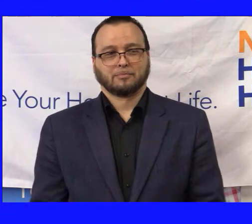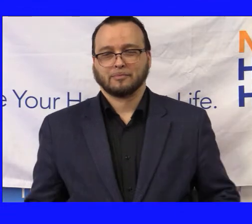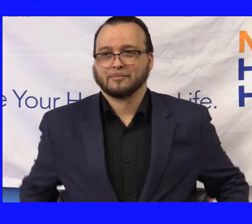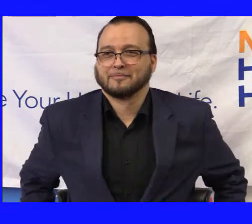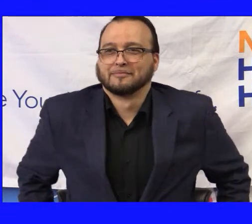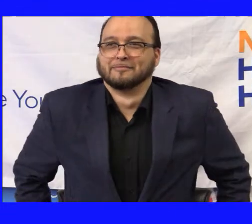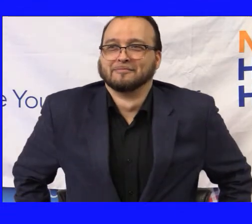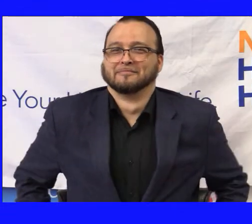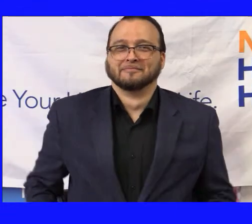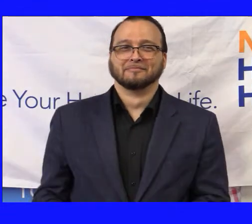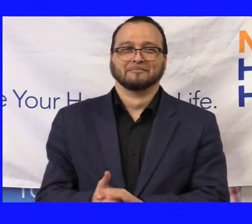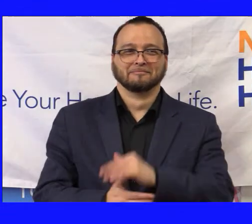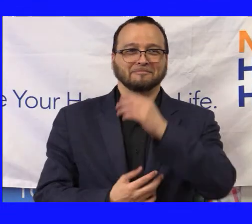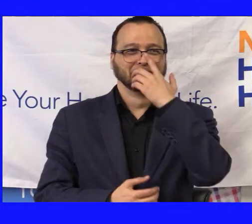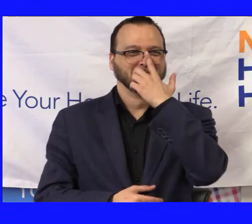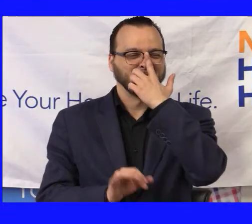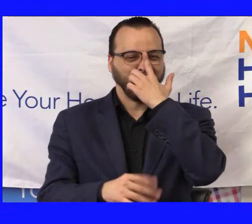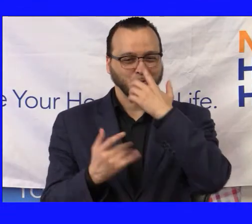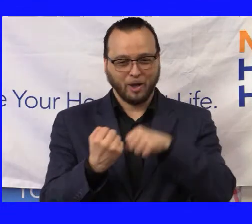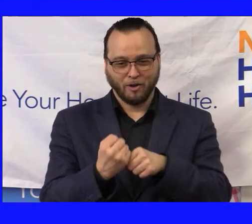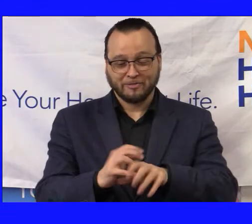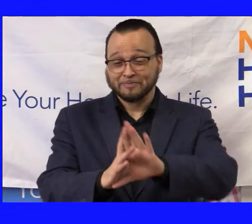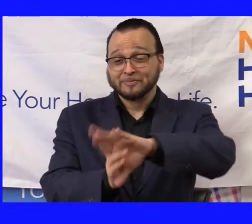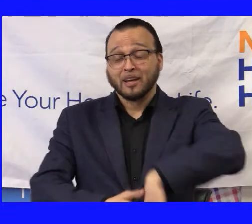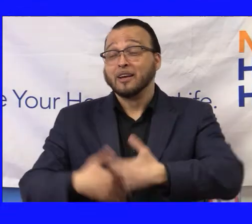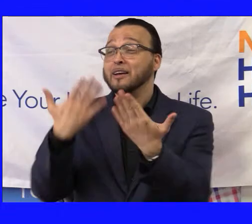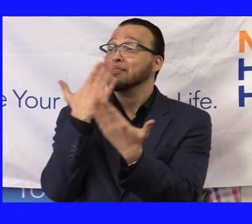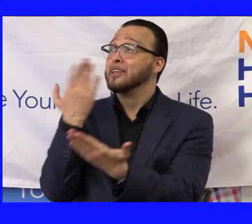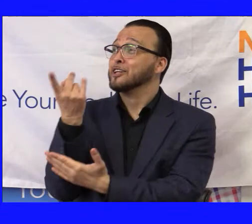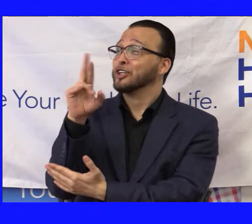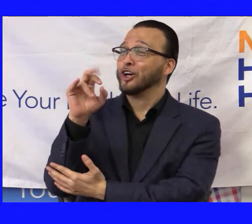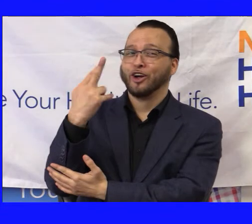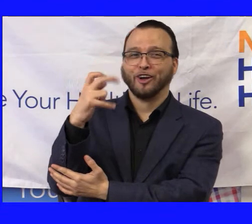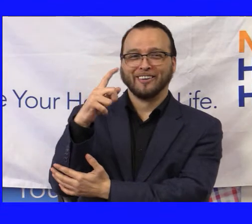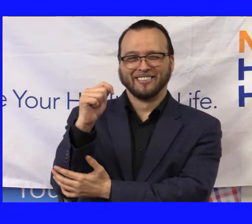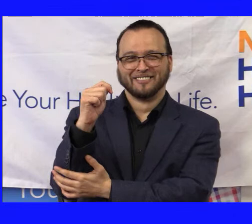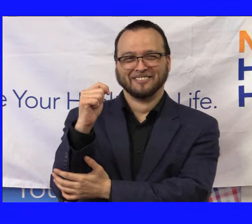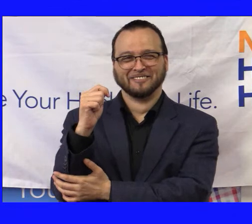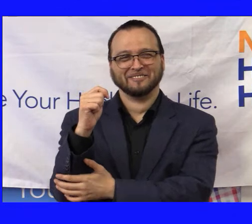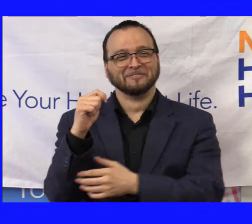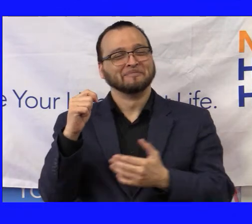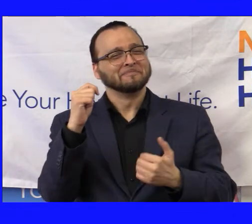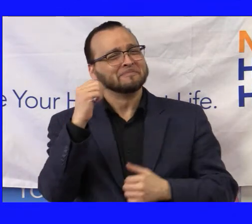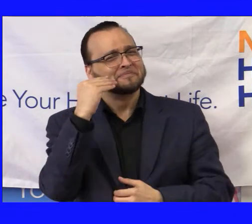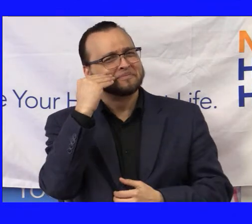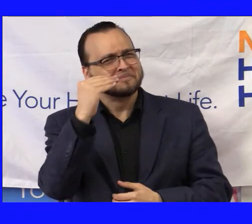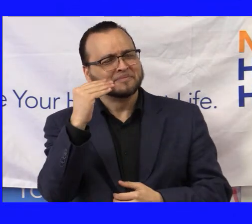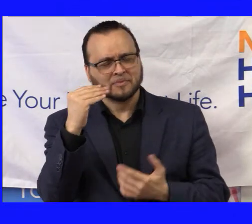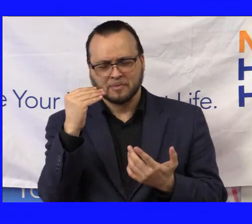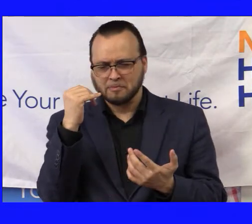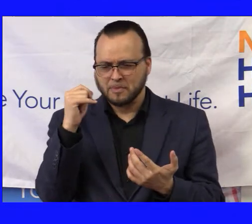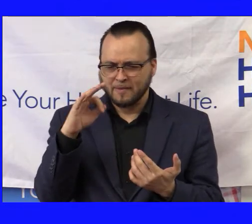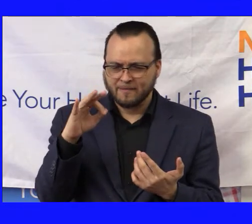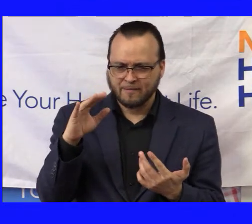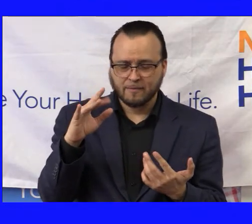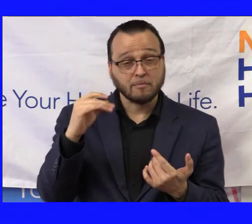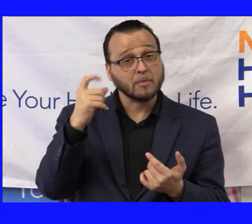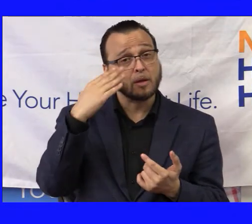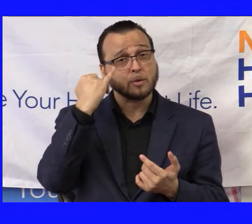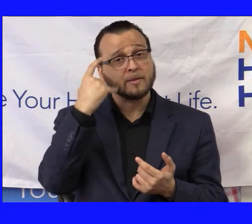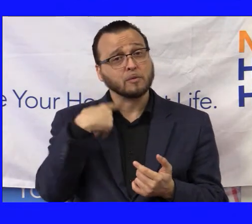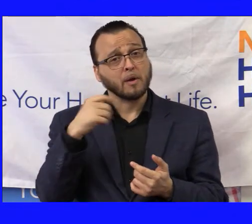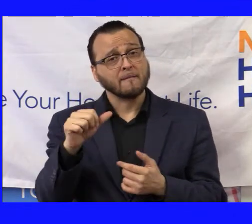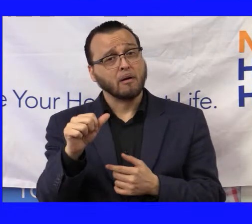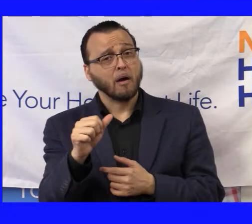Okay, thank you, Dr. Hart. I don't know, Dr. If we have